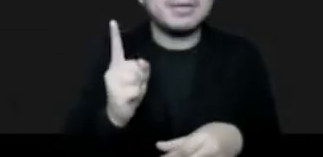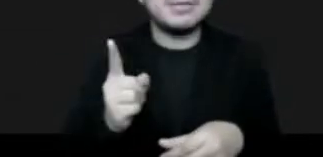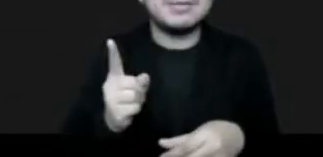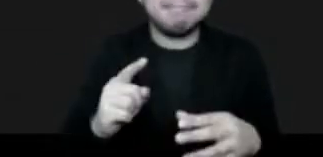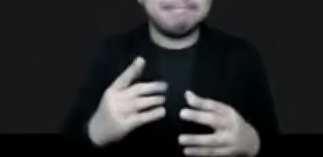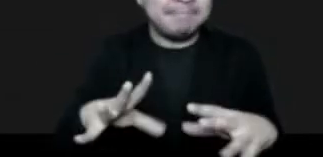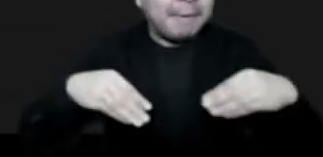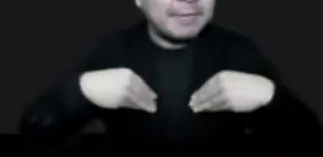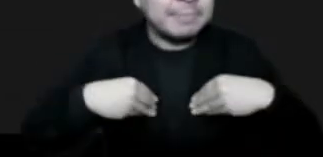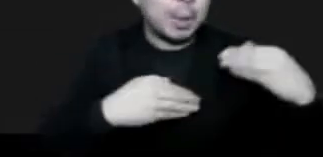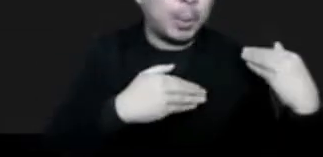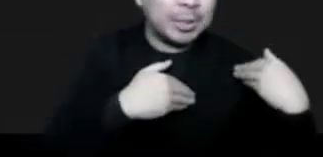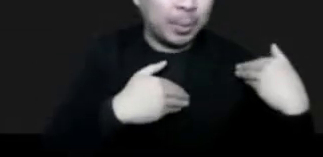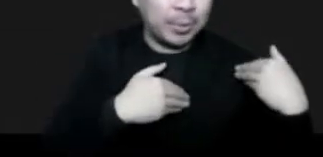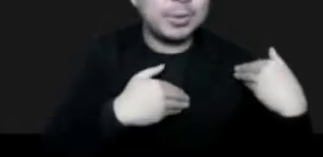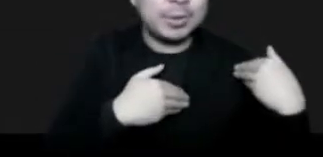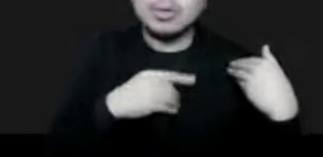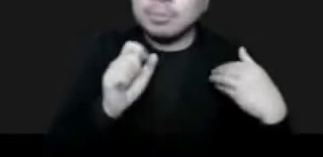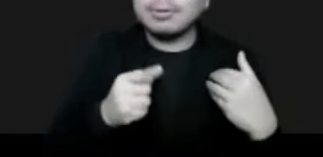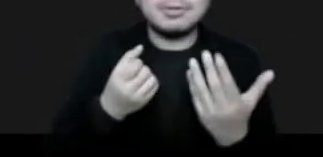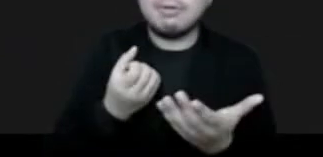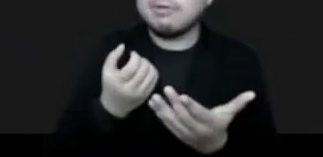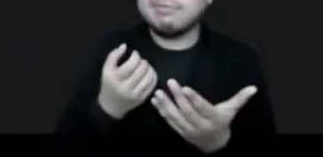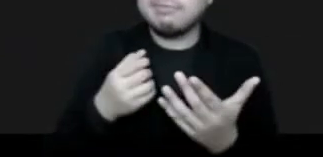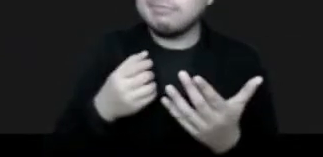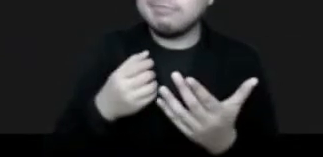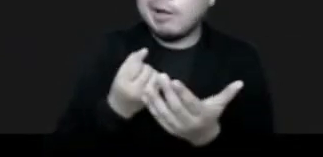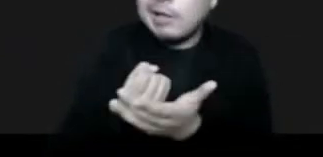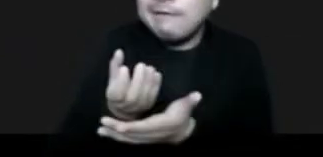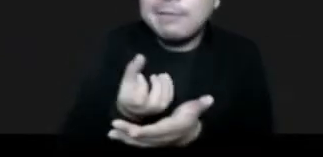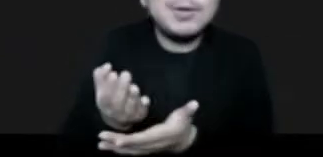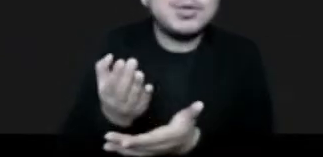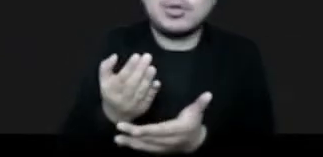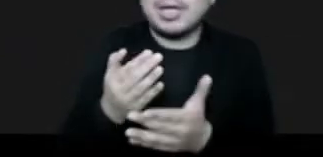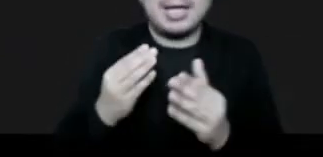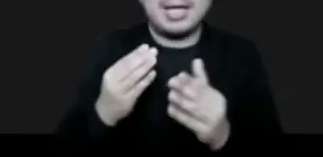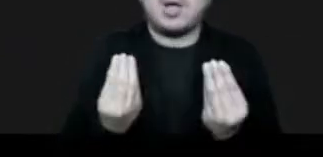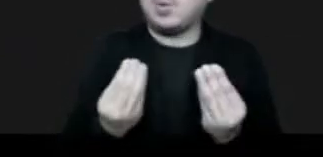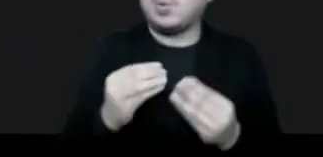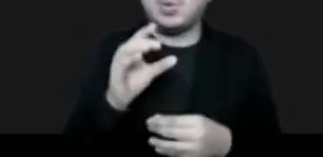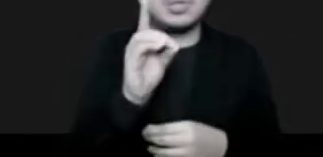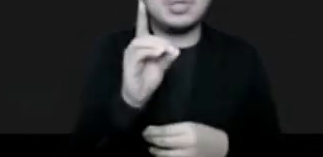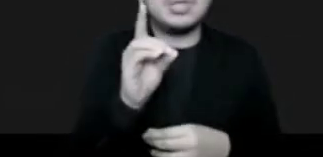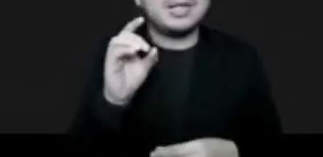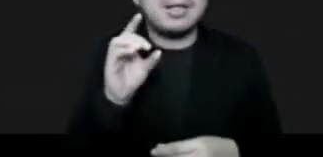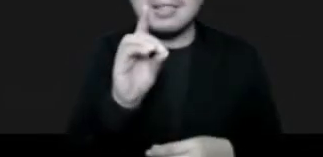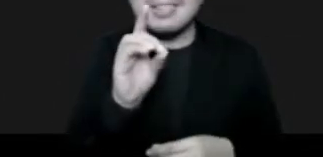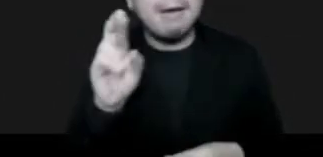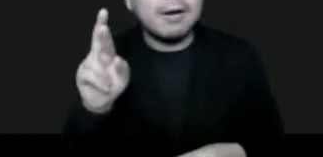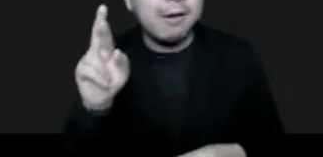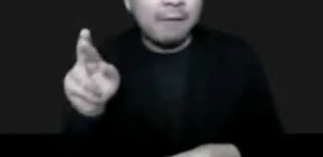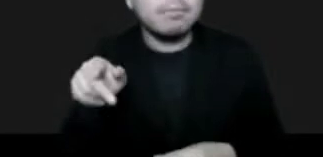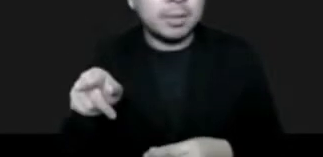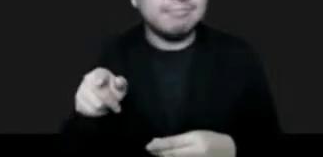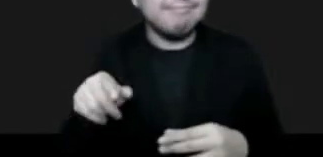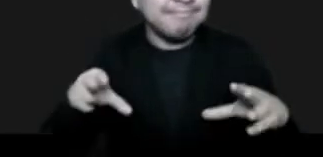recipient of information from disaster risk management area. So there has been limited